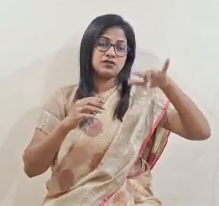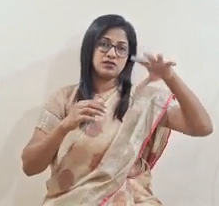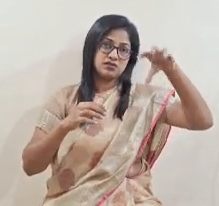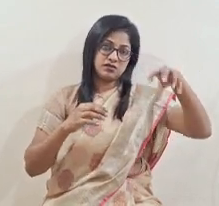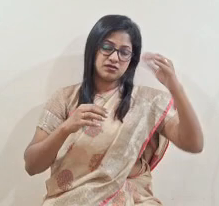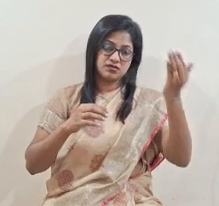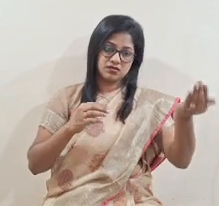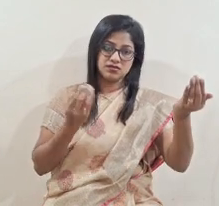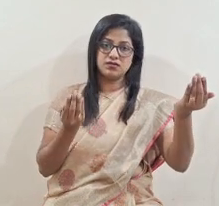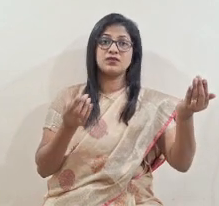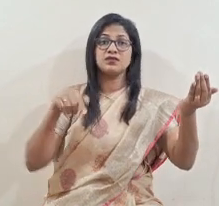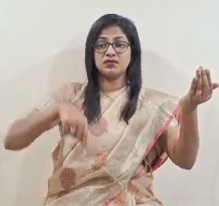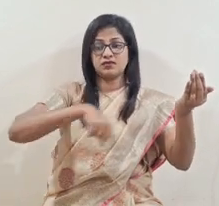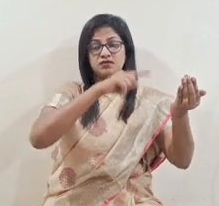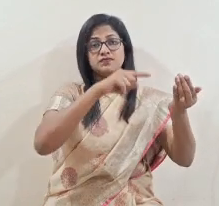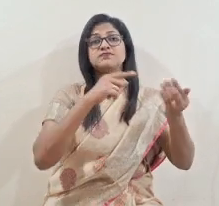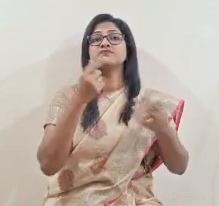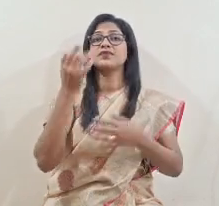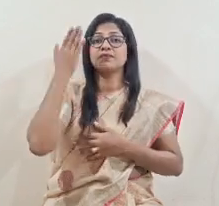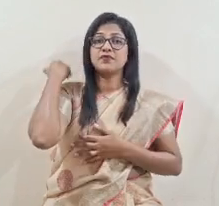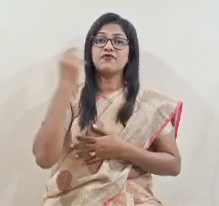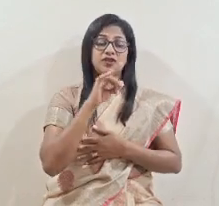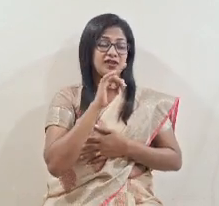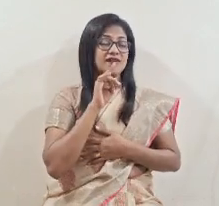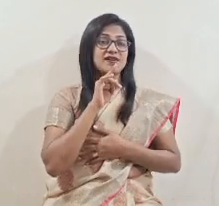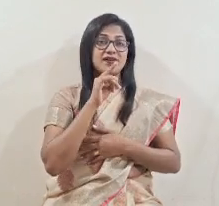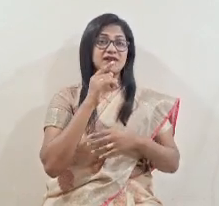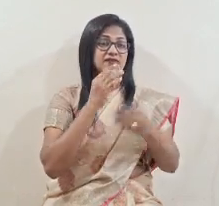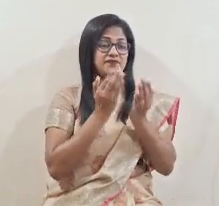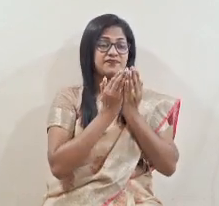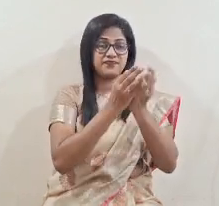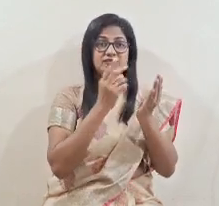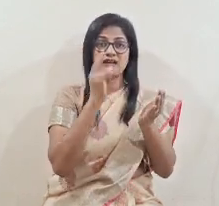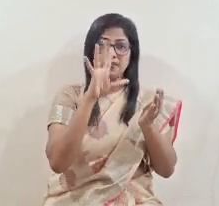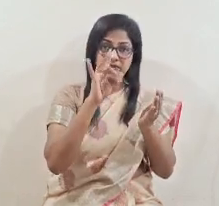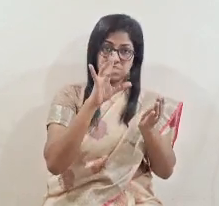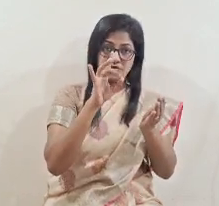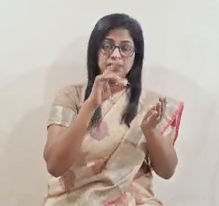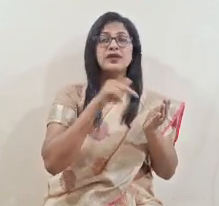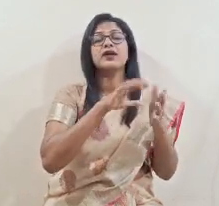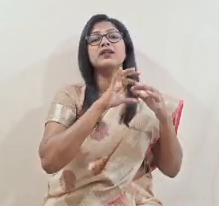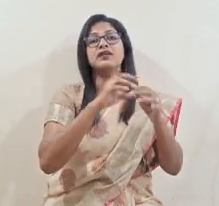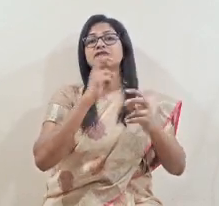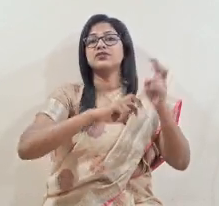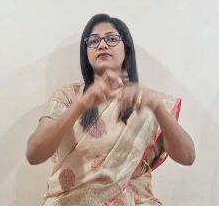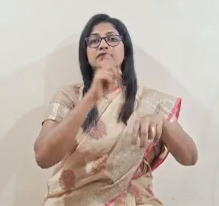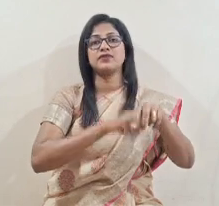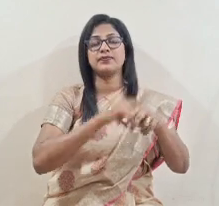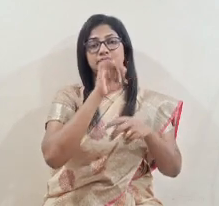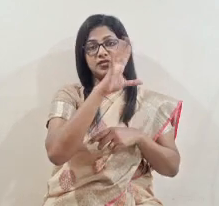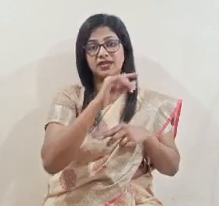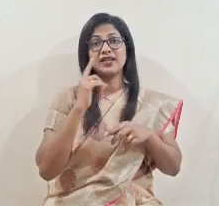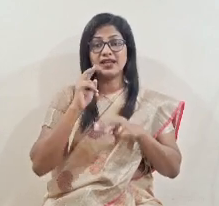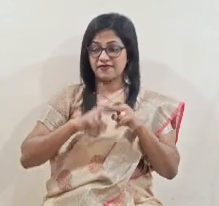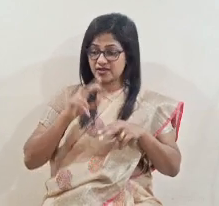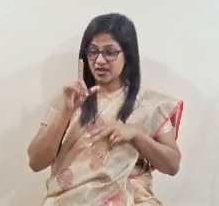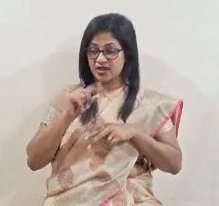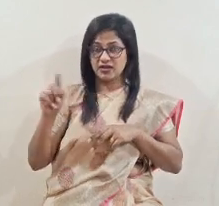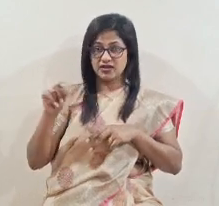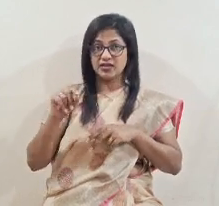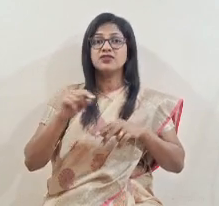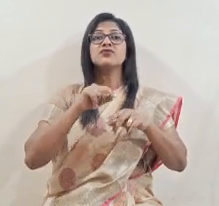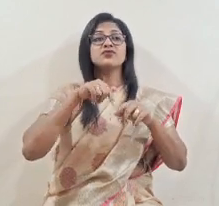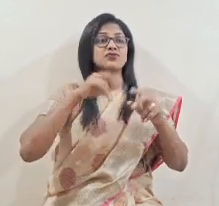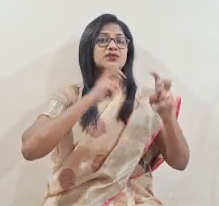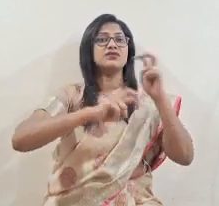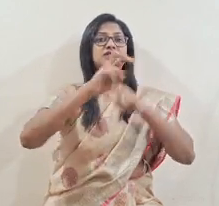ferry location. Since the fare where the 15 rupees are collected, the travel time is 15 minutes, and where 100 rupees are collected, the